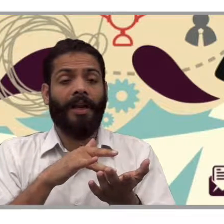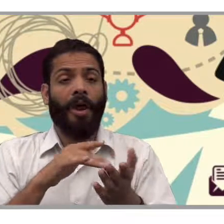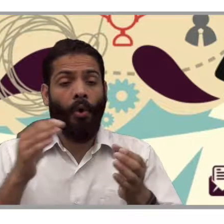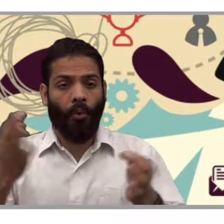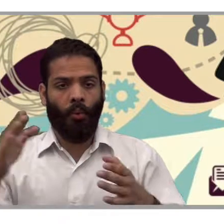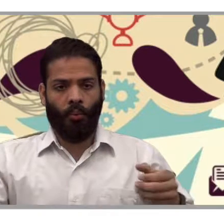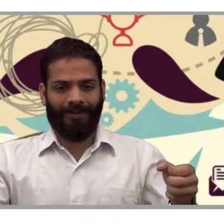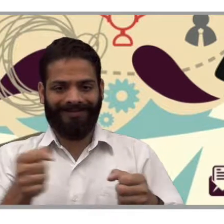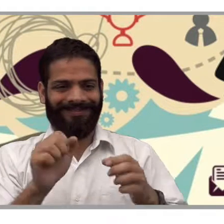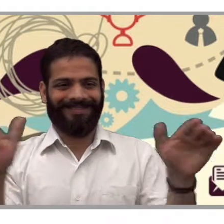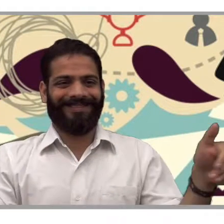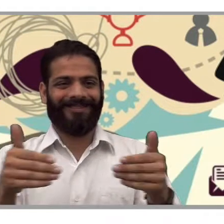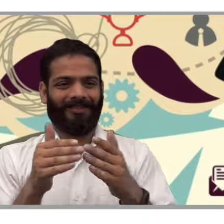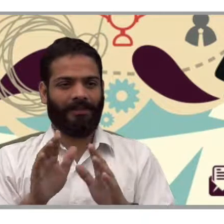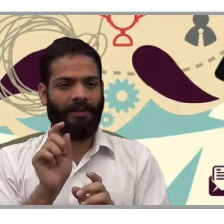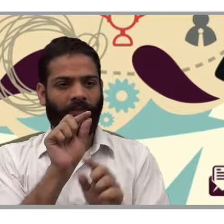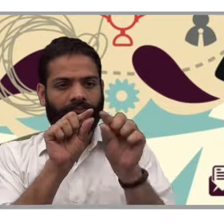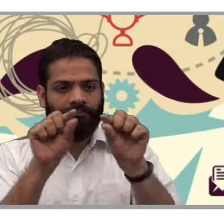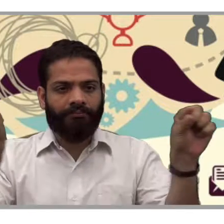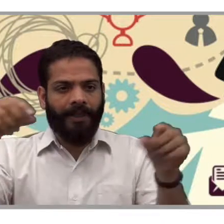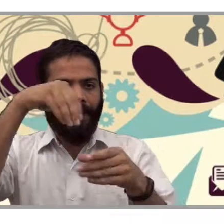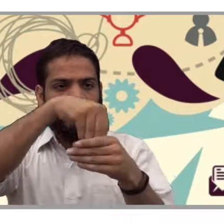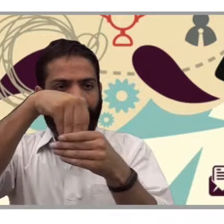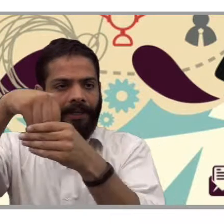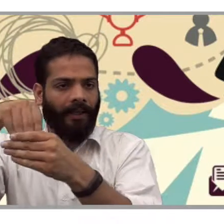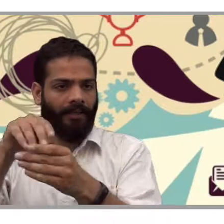the index is a definite one.